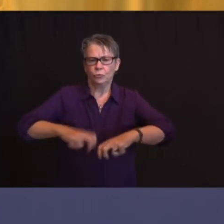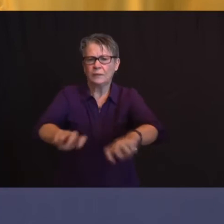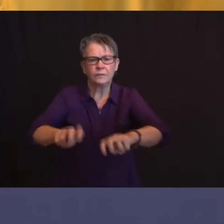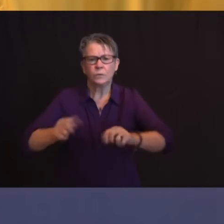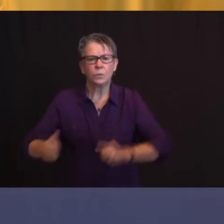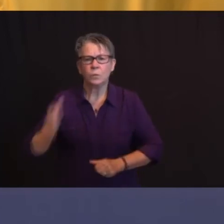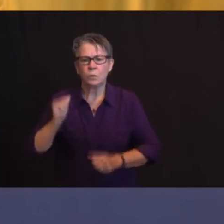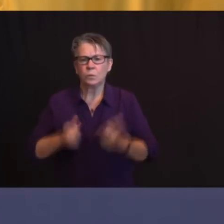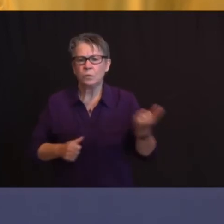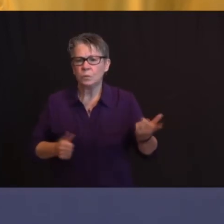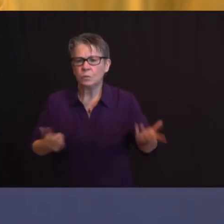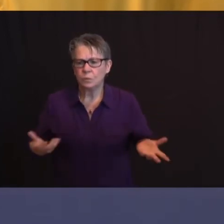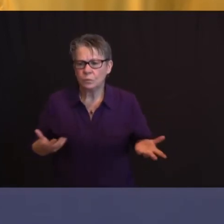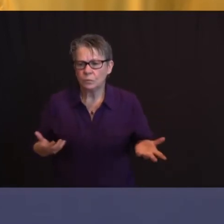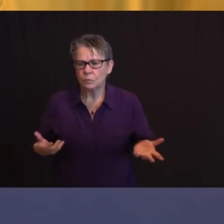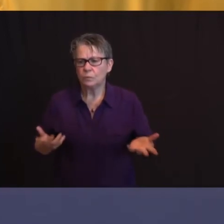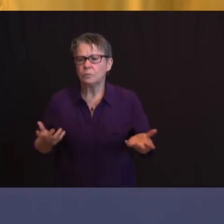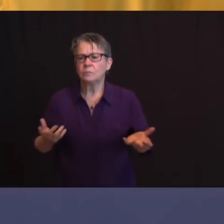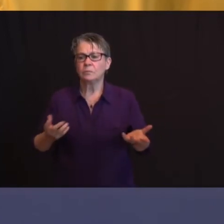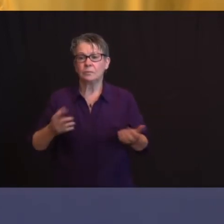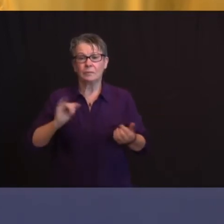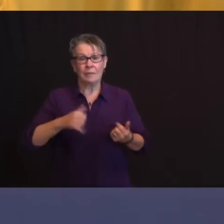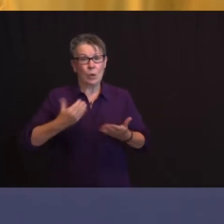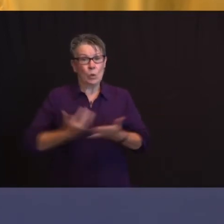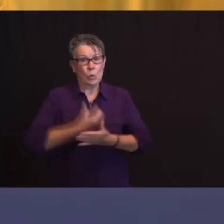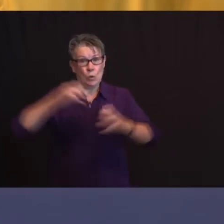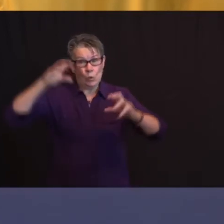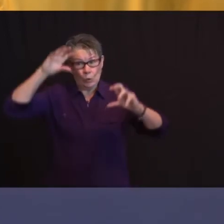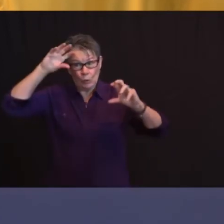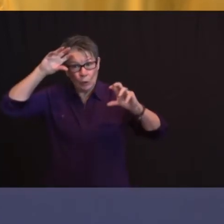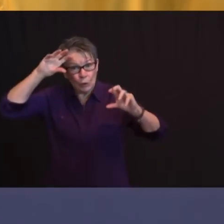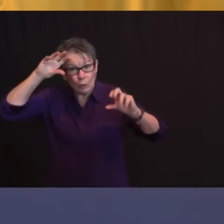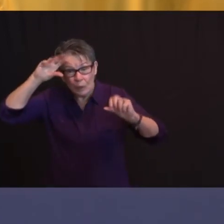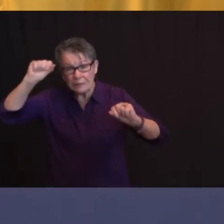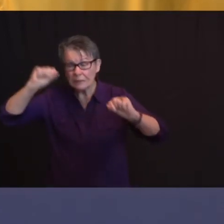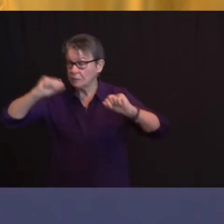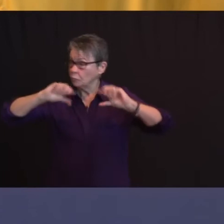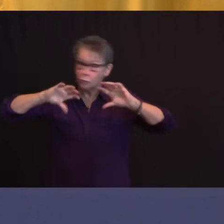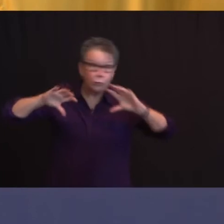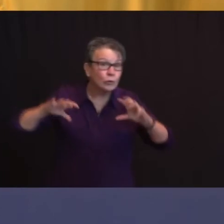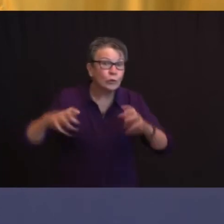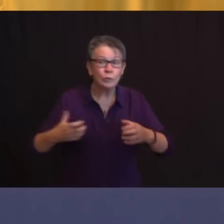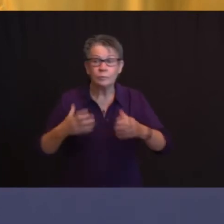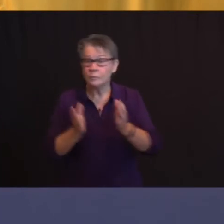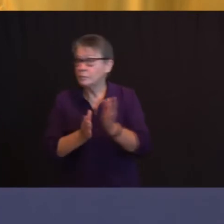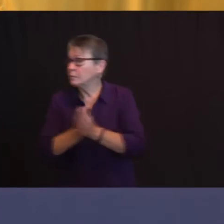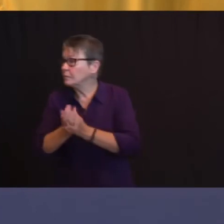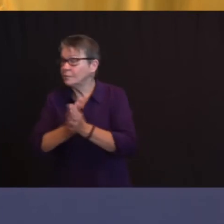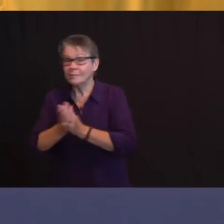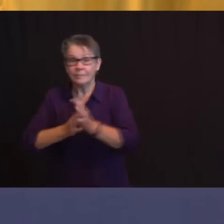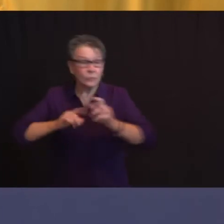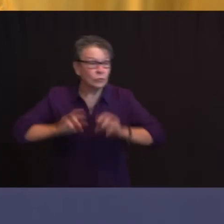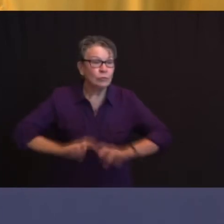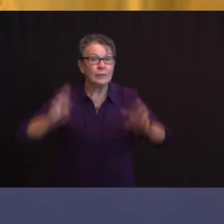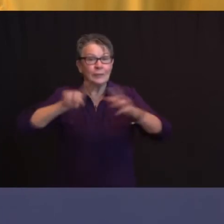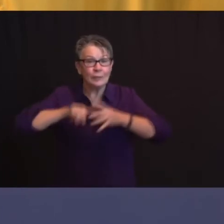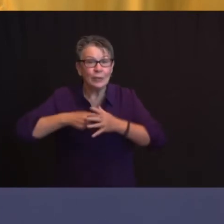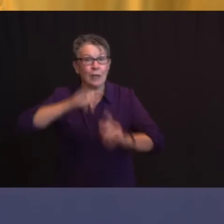pick up the playbook and execute it. This is a national health